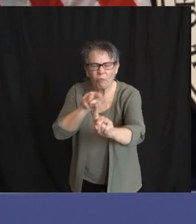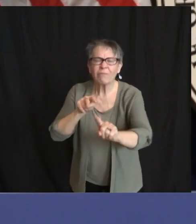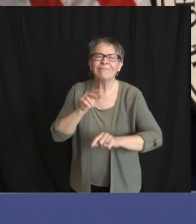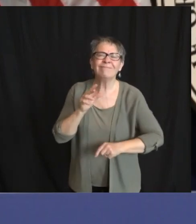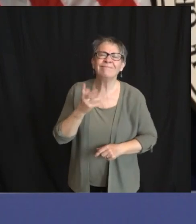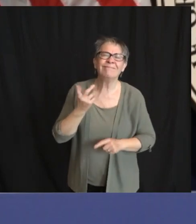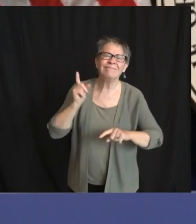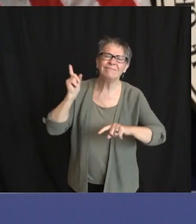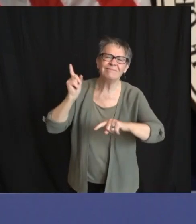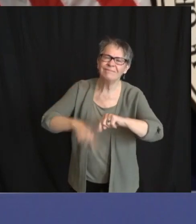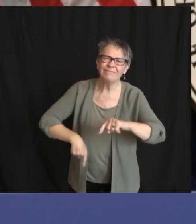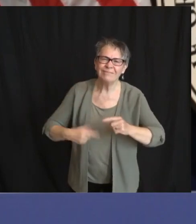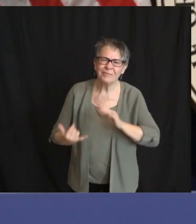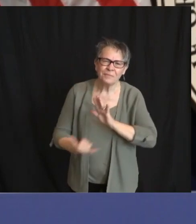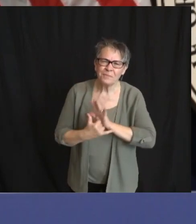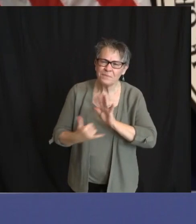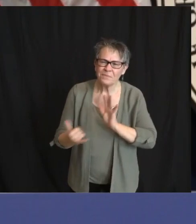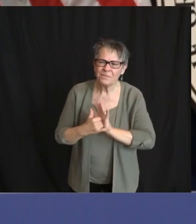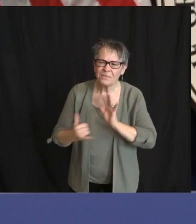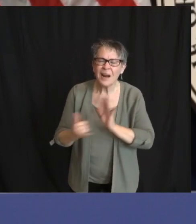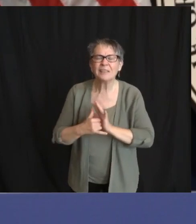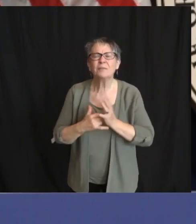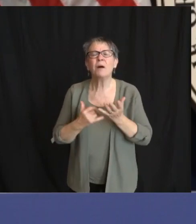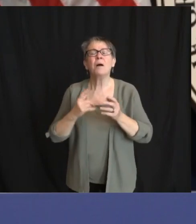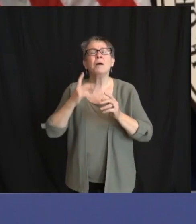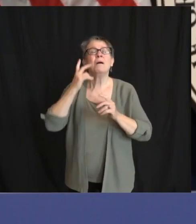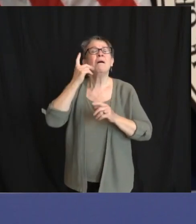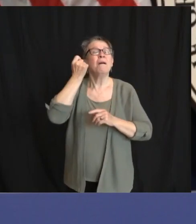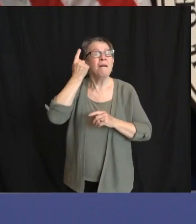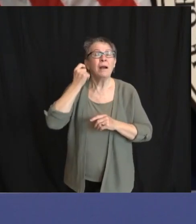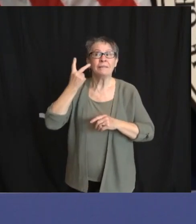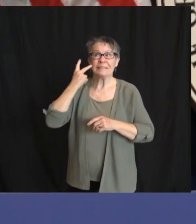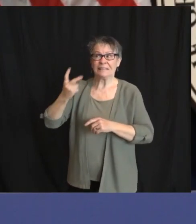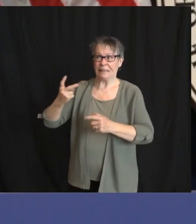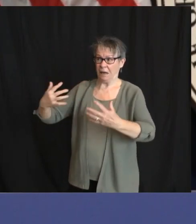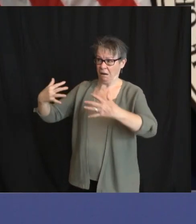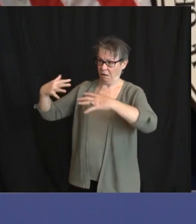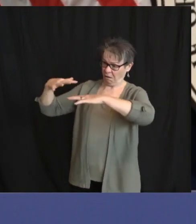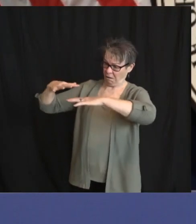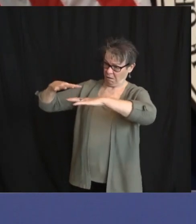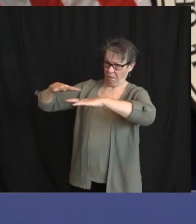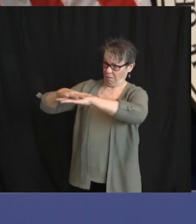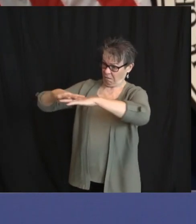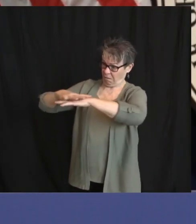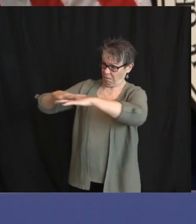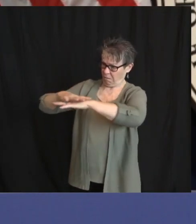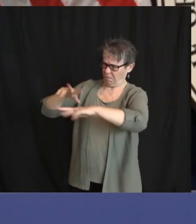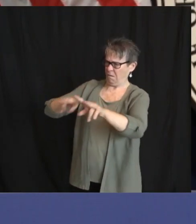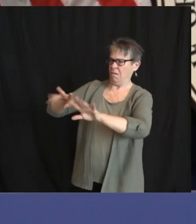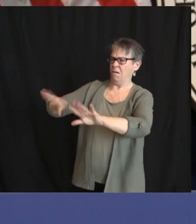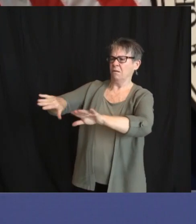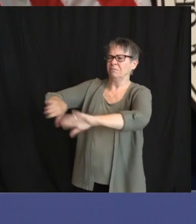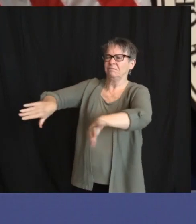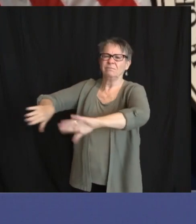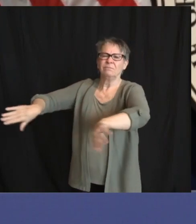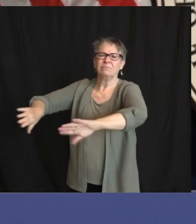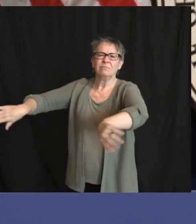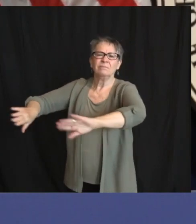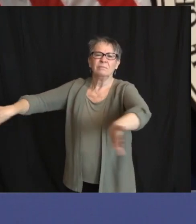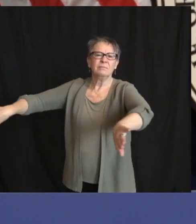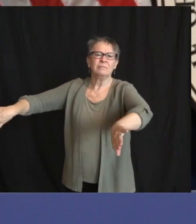distancing, they're not wearing face masks, we will reconsider. The commission, the members are not paid.